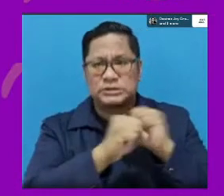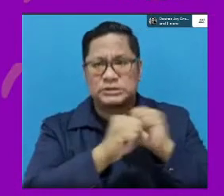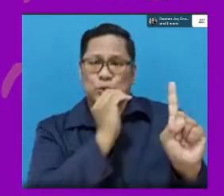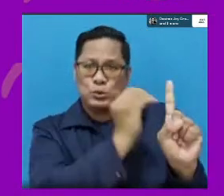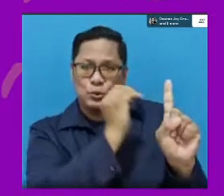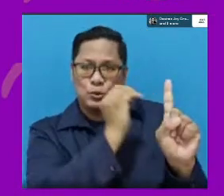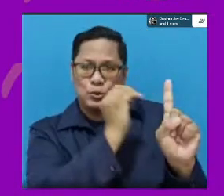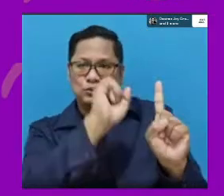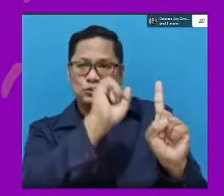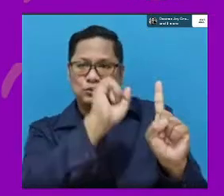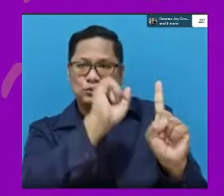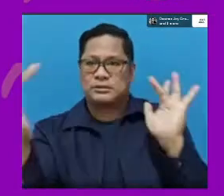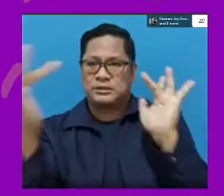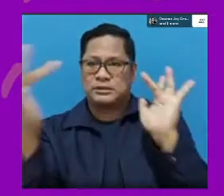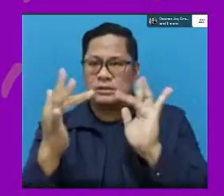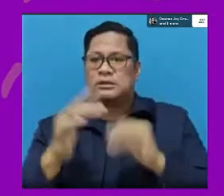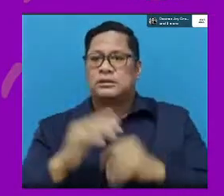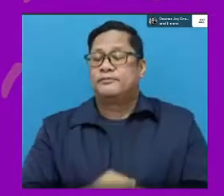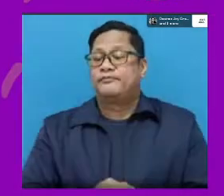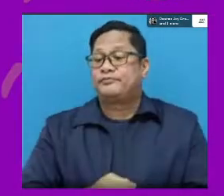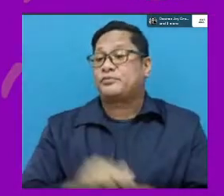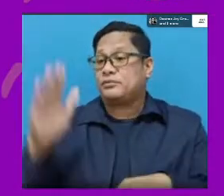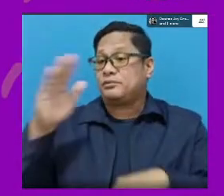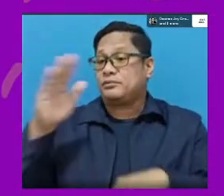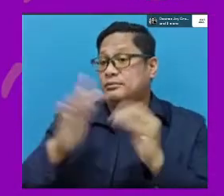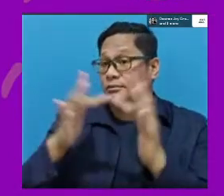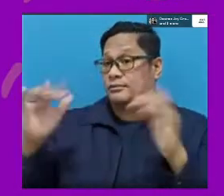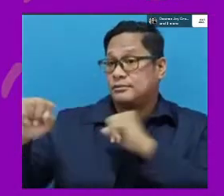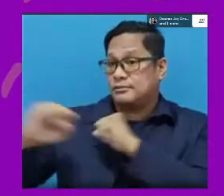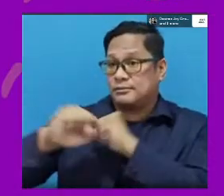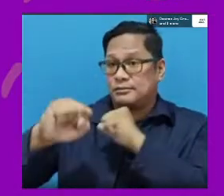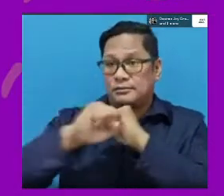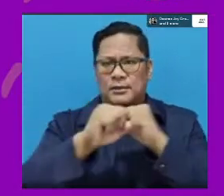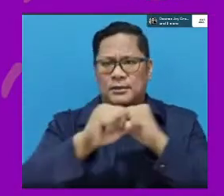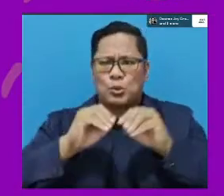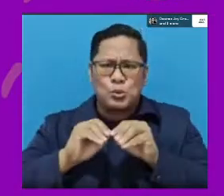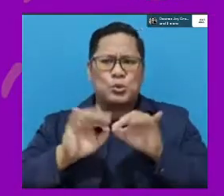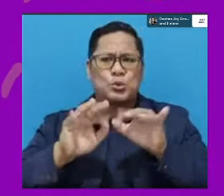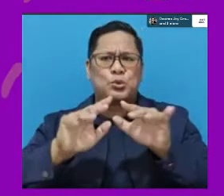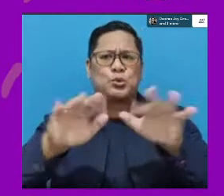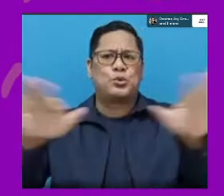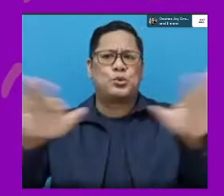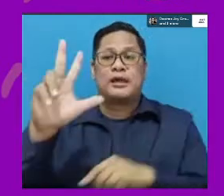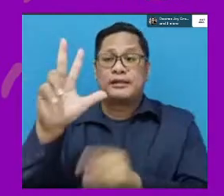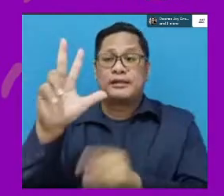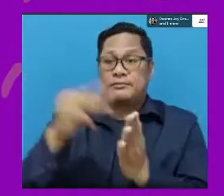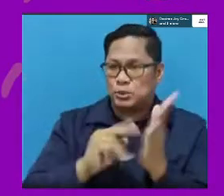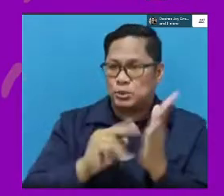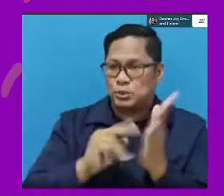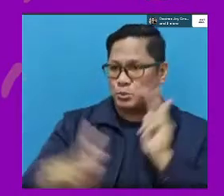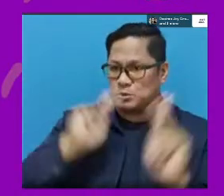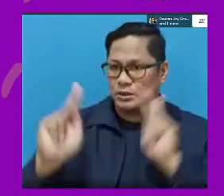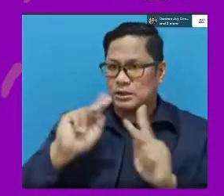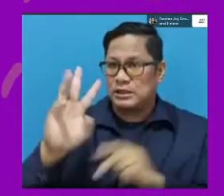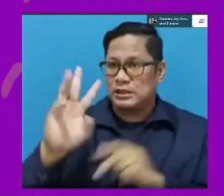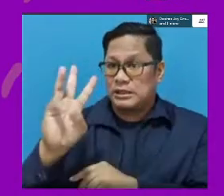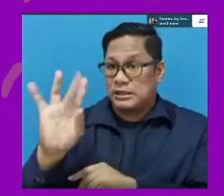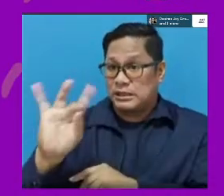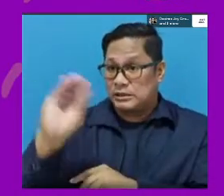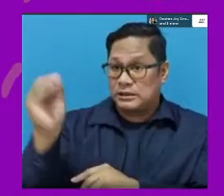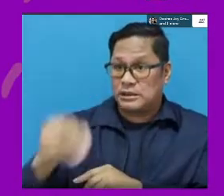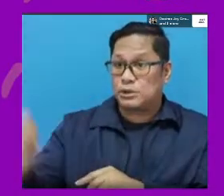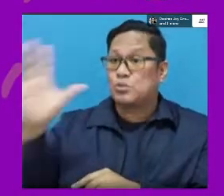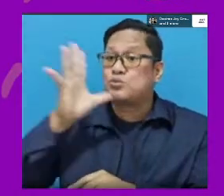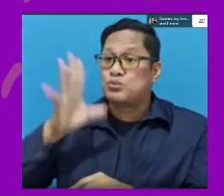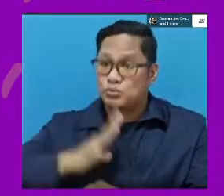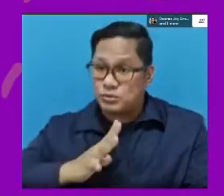media accounts. The online campaign has reached more than 3 million people, 68% of whom are women with a